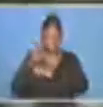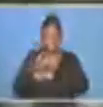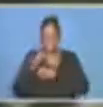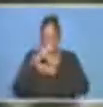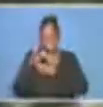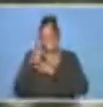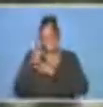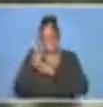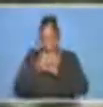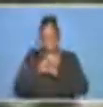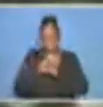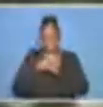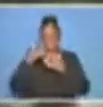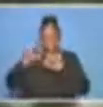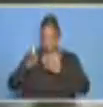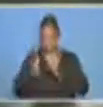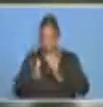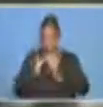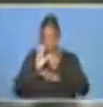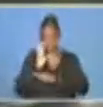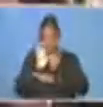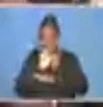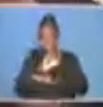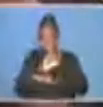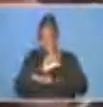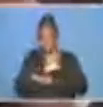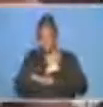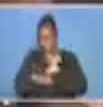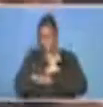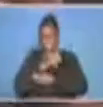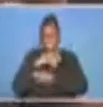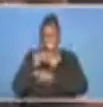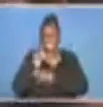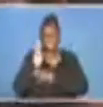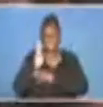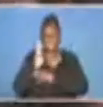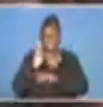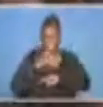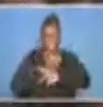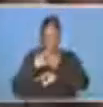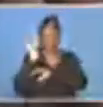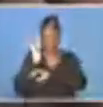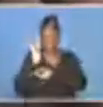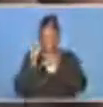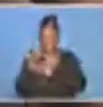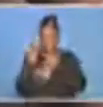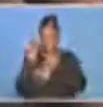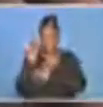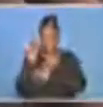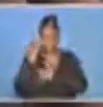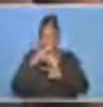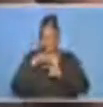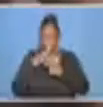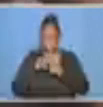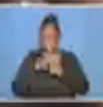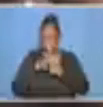the intersection of Baillou Hill Road and Blackstone Close. It was around 7 a.m. when our department was notified that a